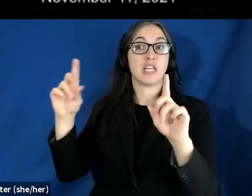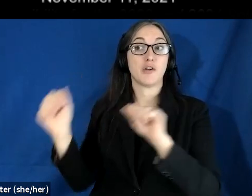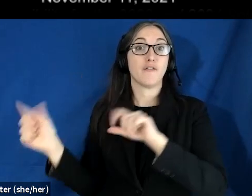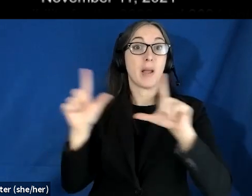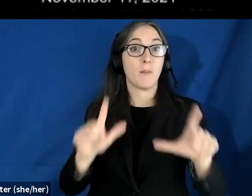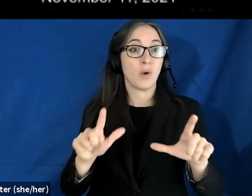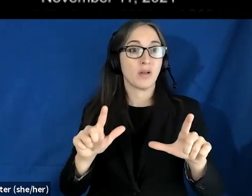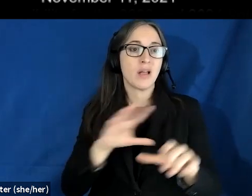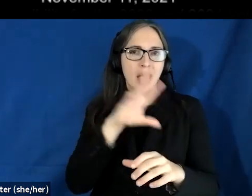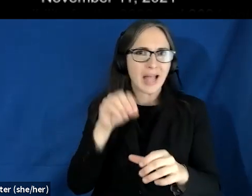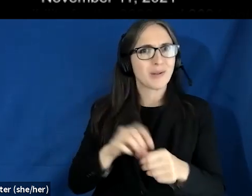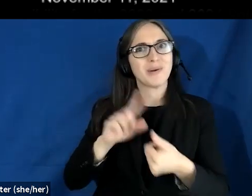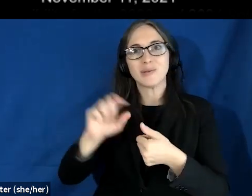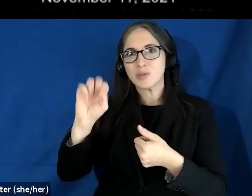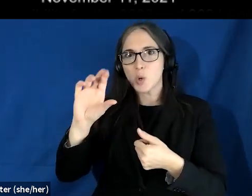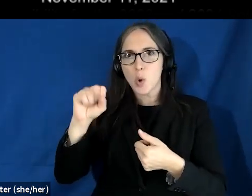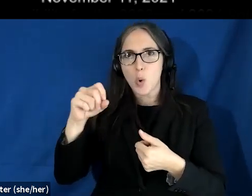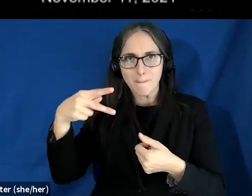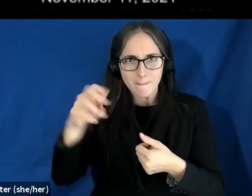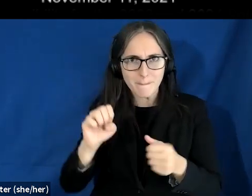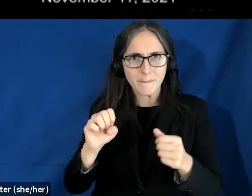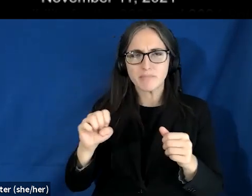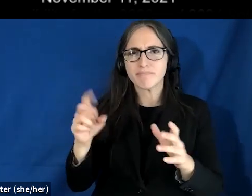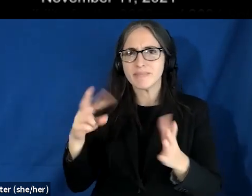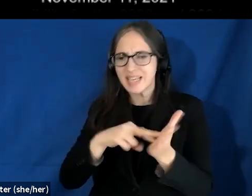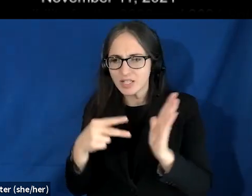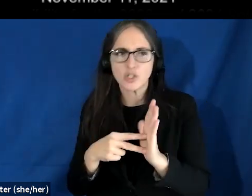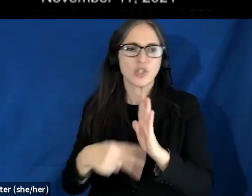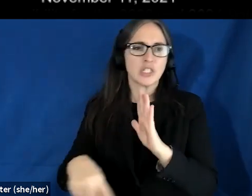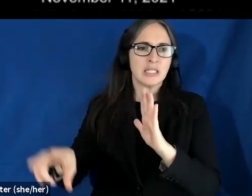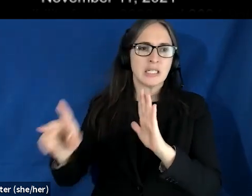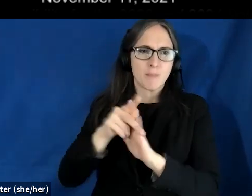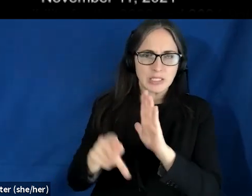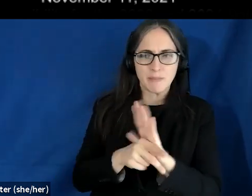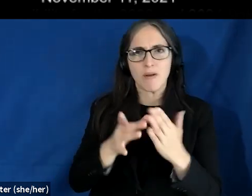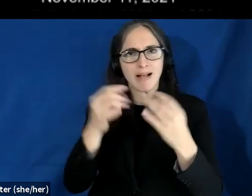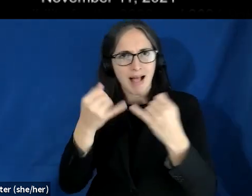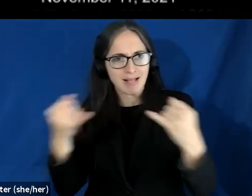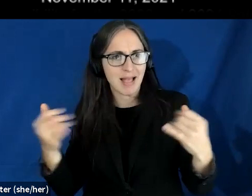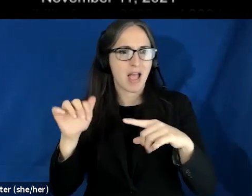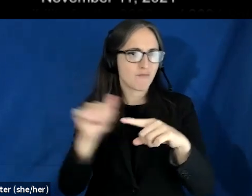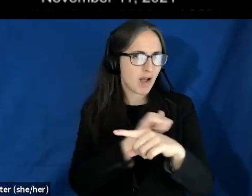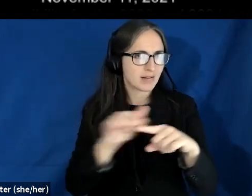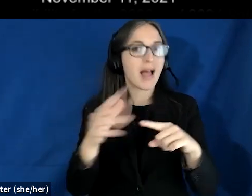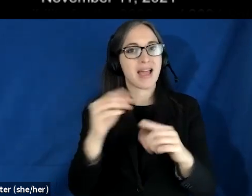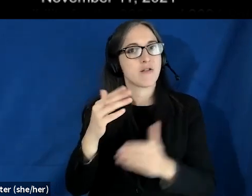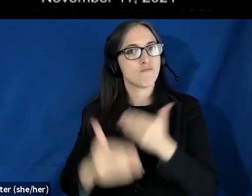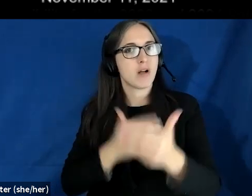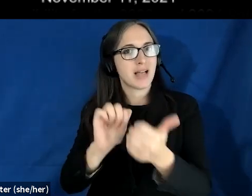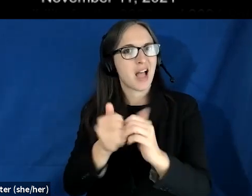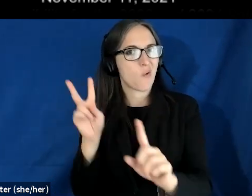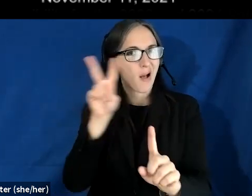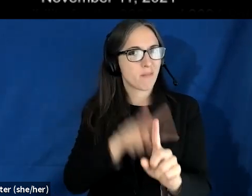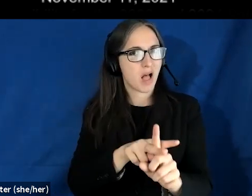includes scope and definition and principles and guidelines and practices, and even a process for application. So let's get back to